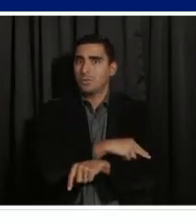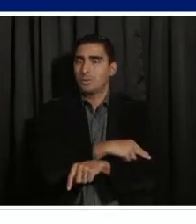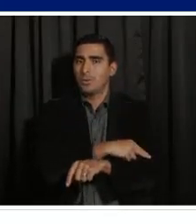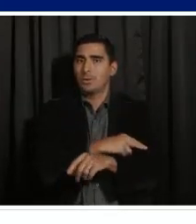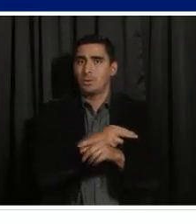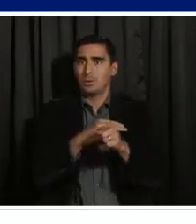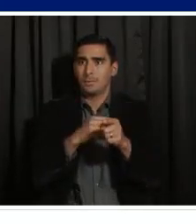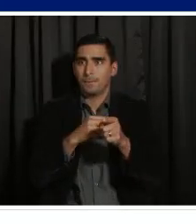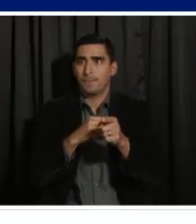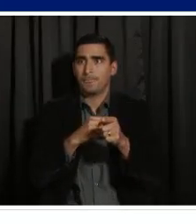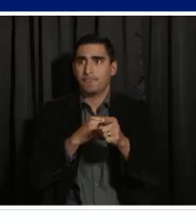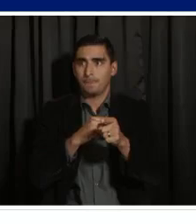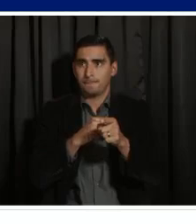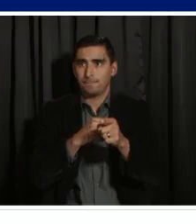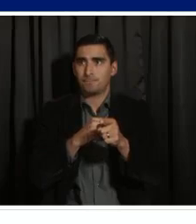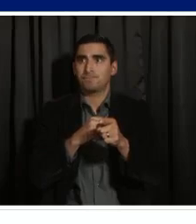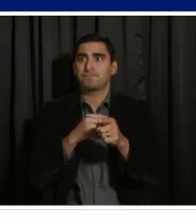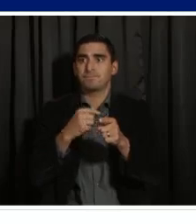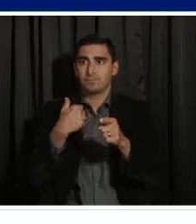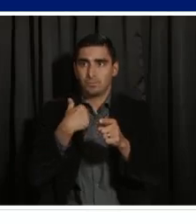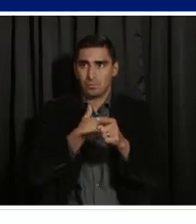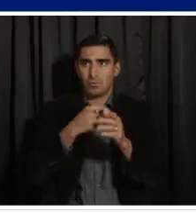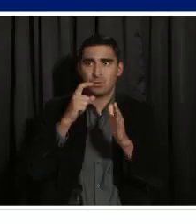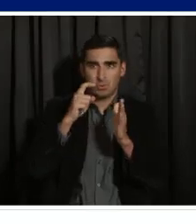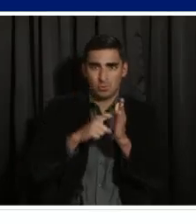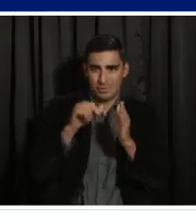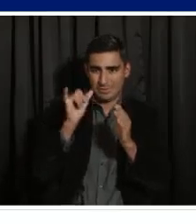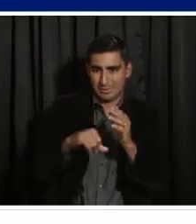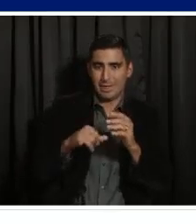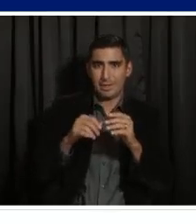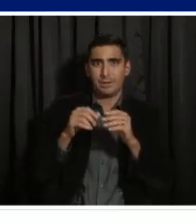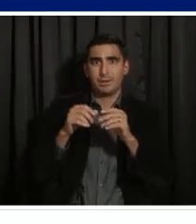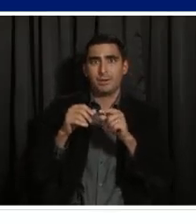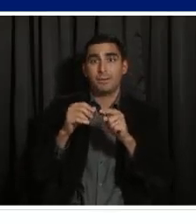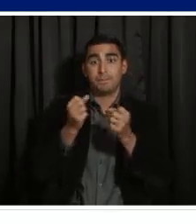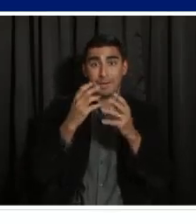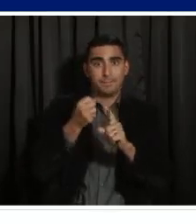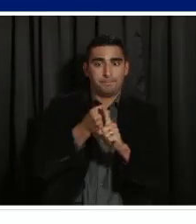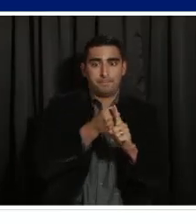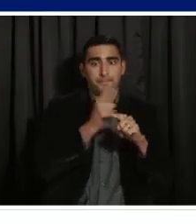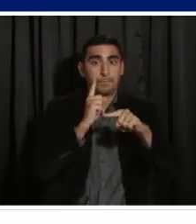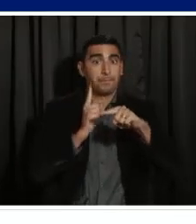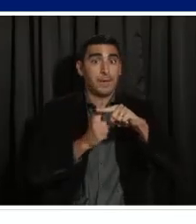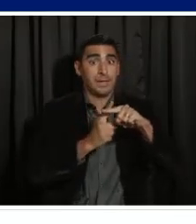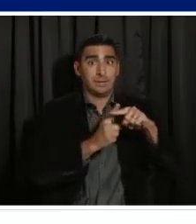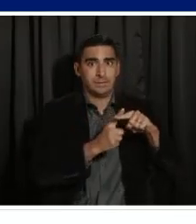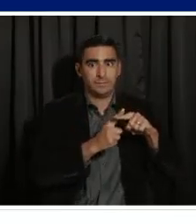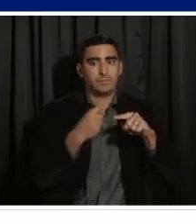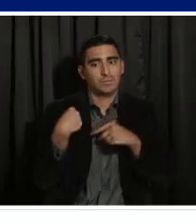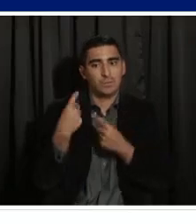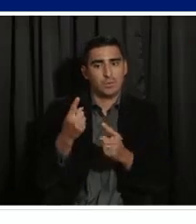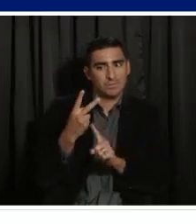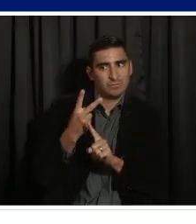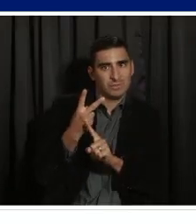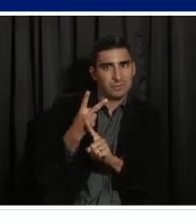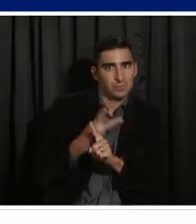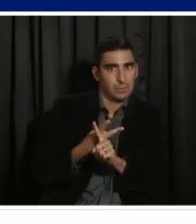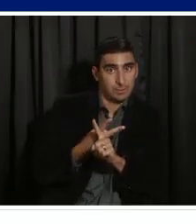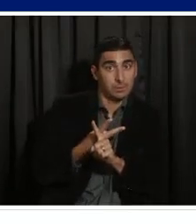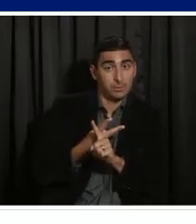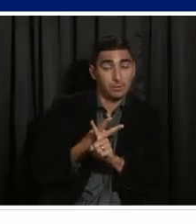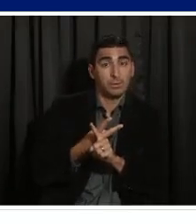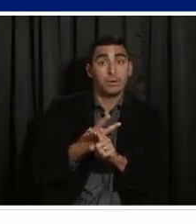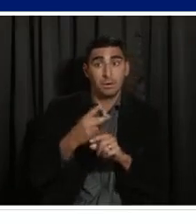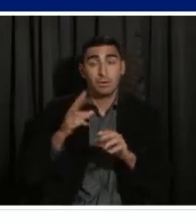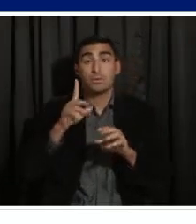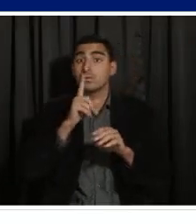this extended, stubborn, high plateau that we've had in Colorado for cases for really about the last 2 months now. So while we're seeing this